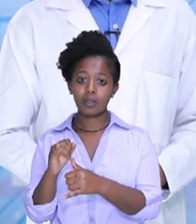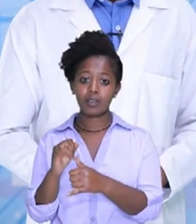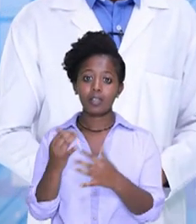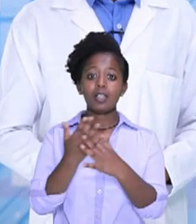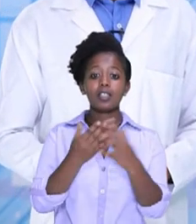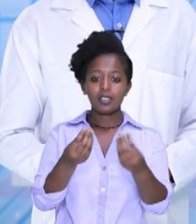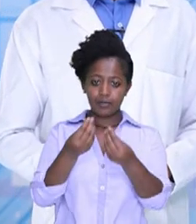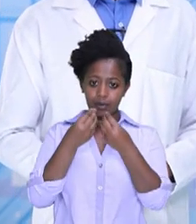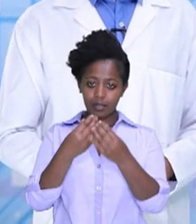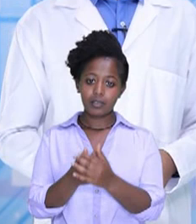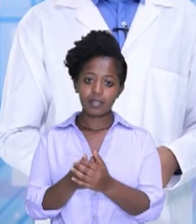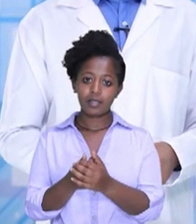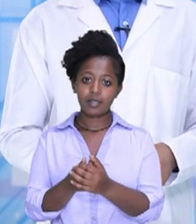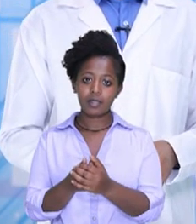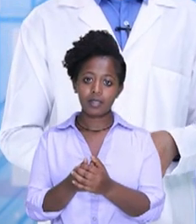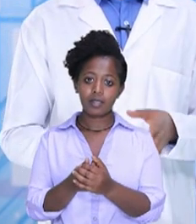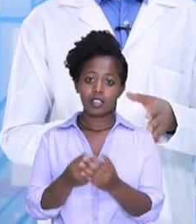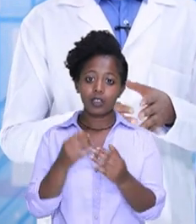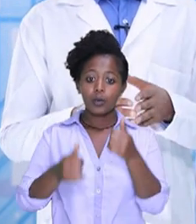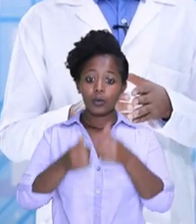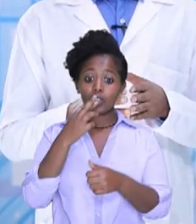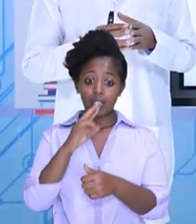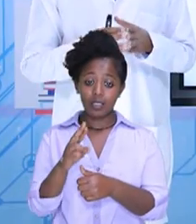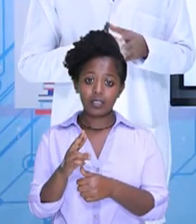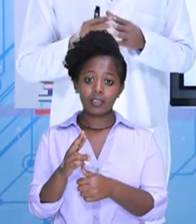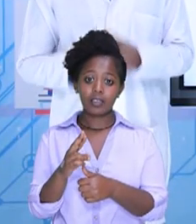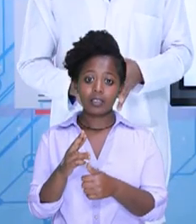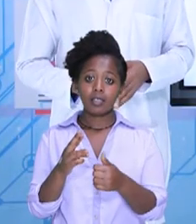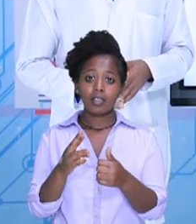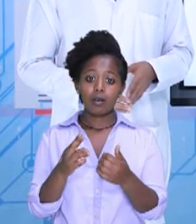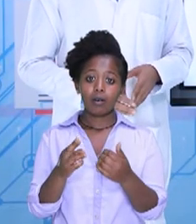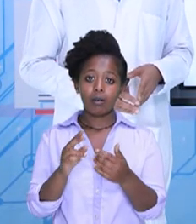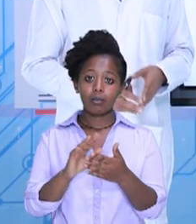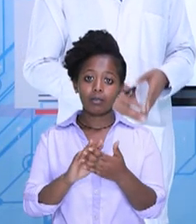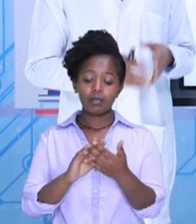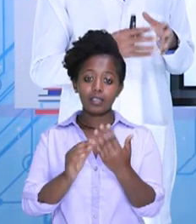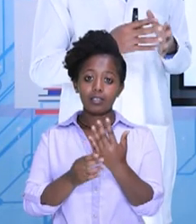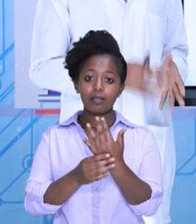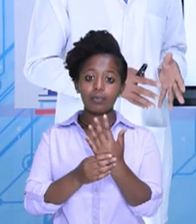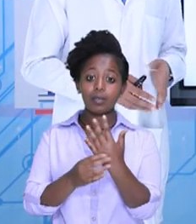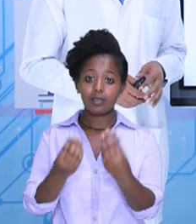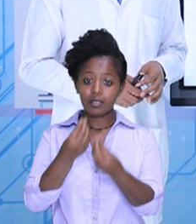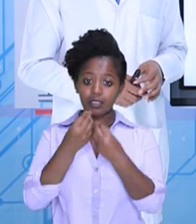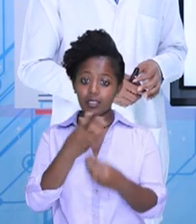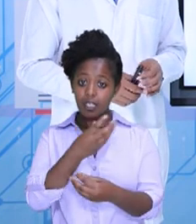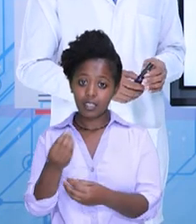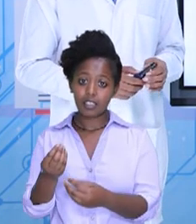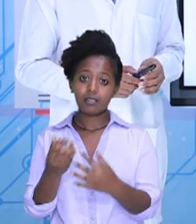the herbivorous, which are plant eaters, and the